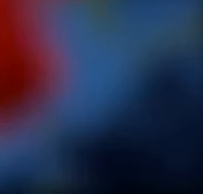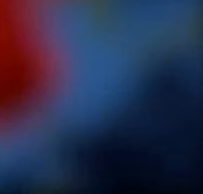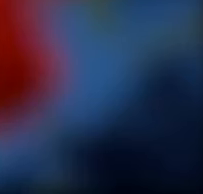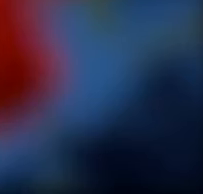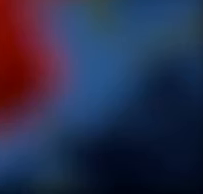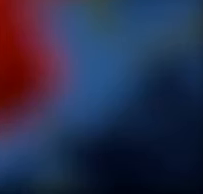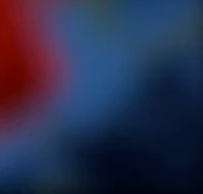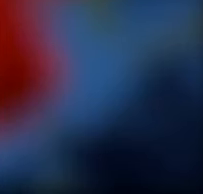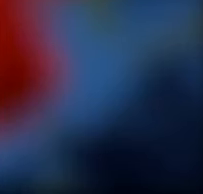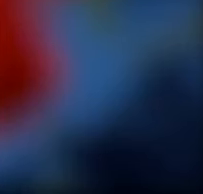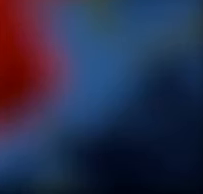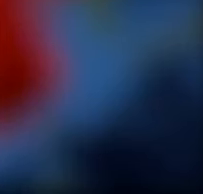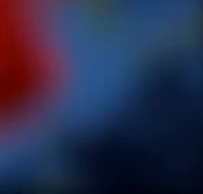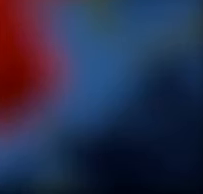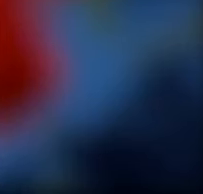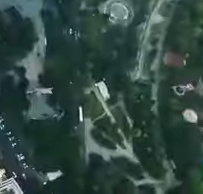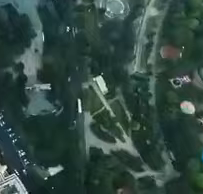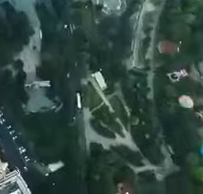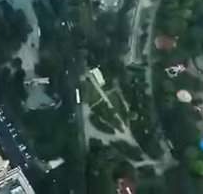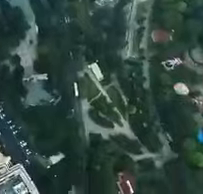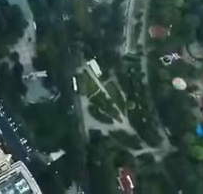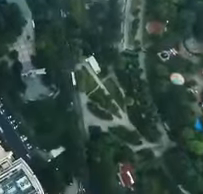My name is Kinelo Siate.